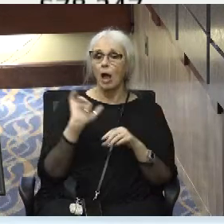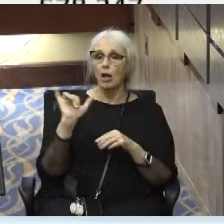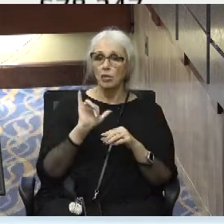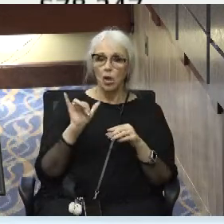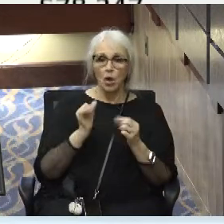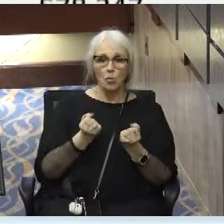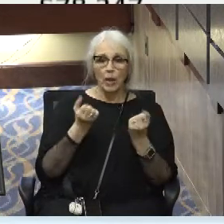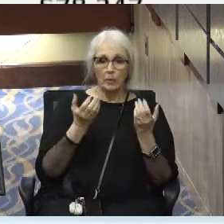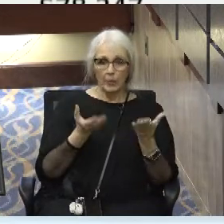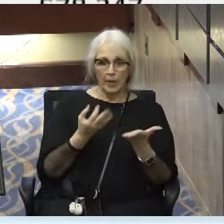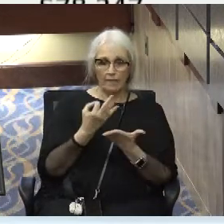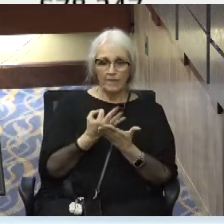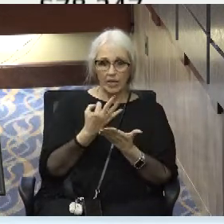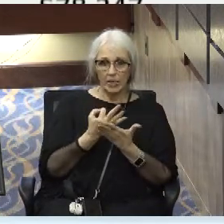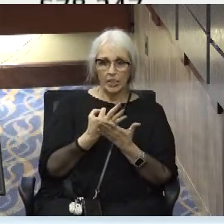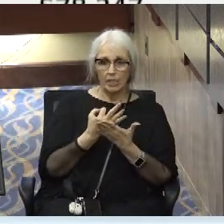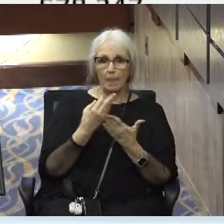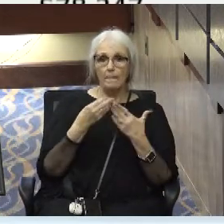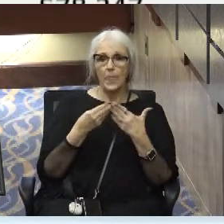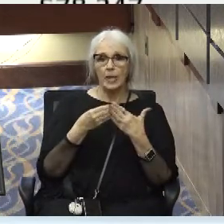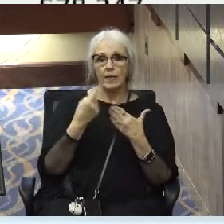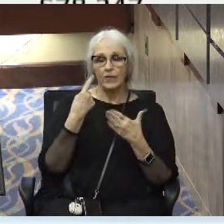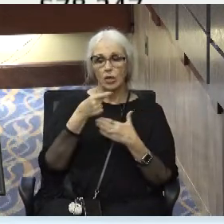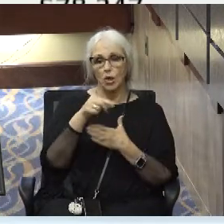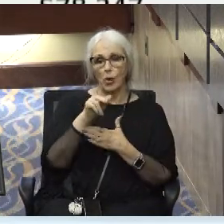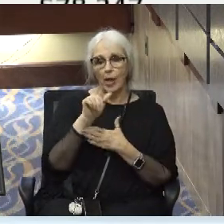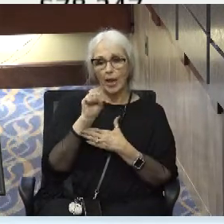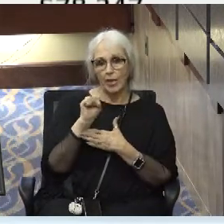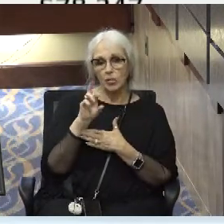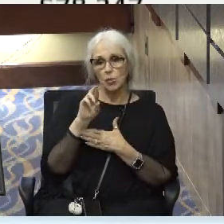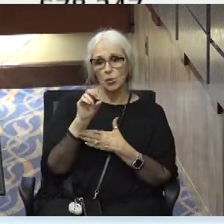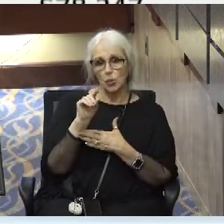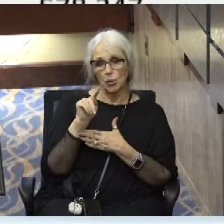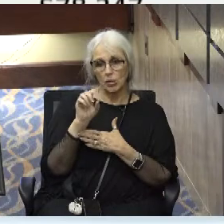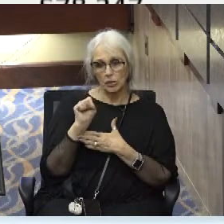is money for grassroots